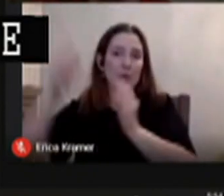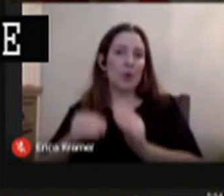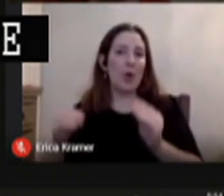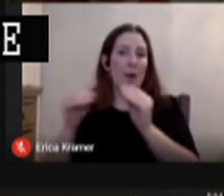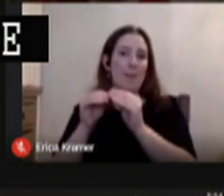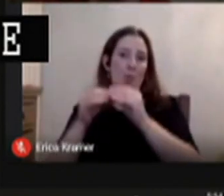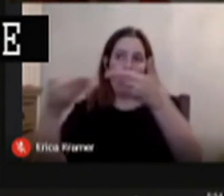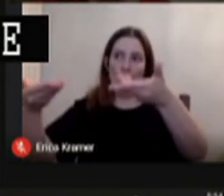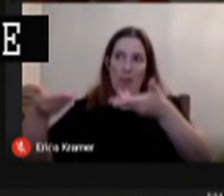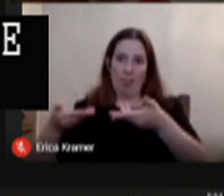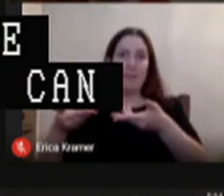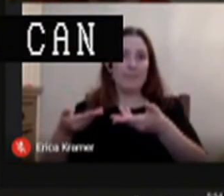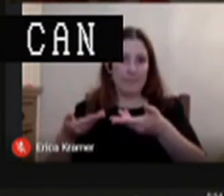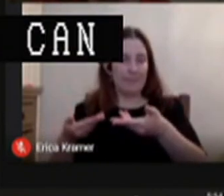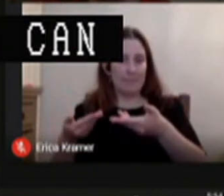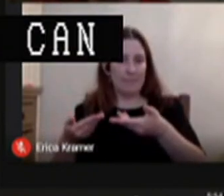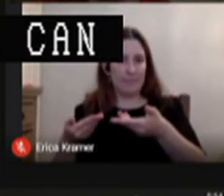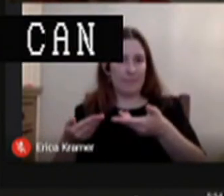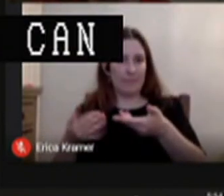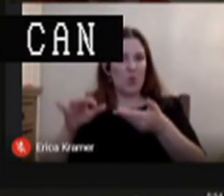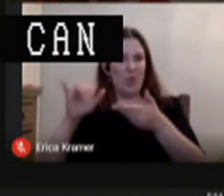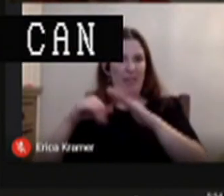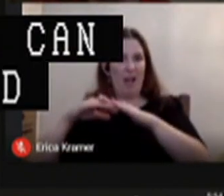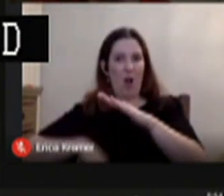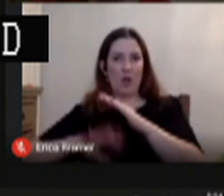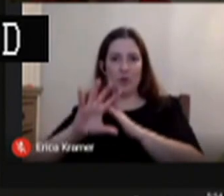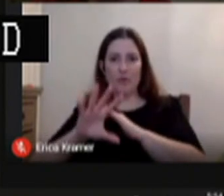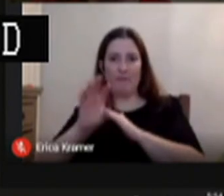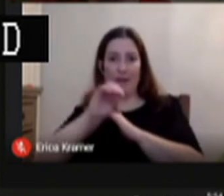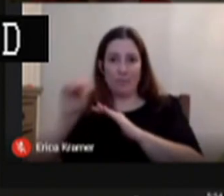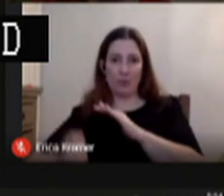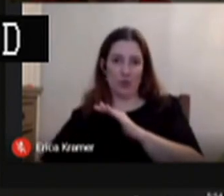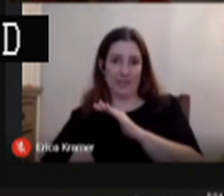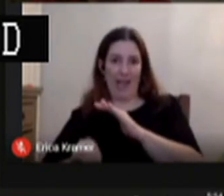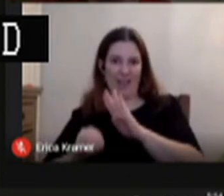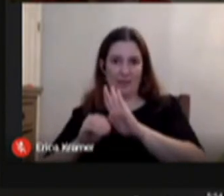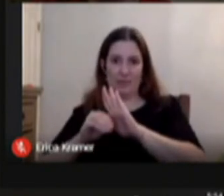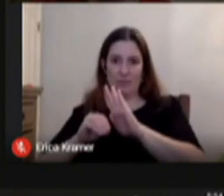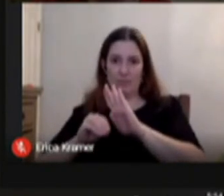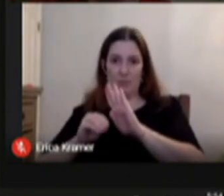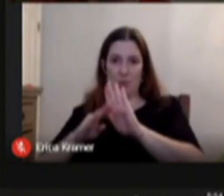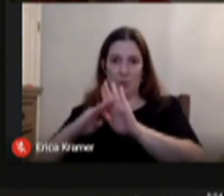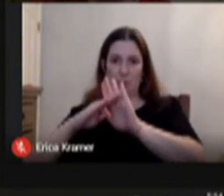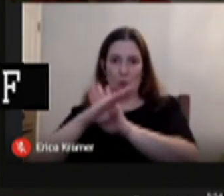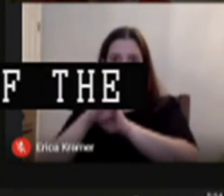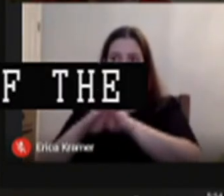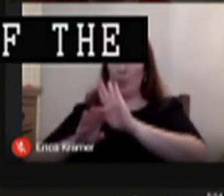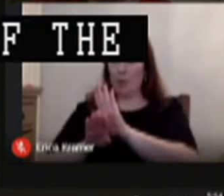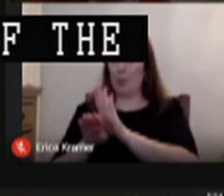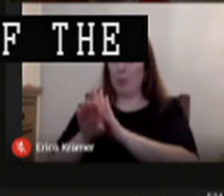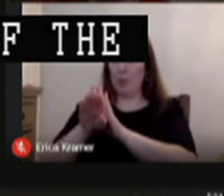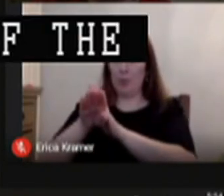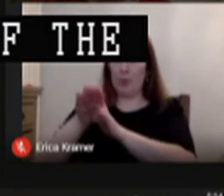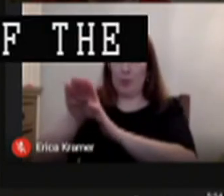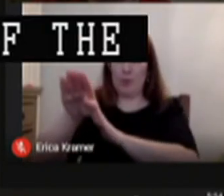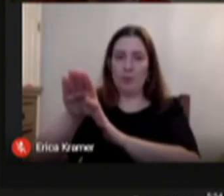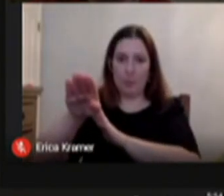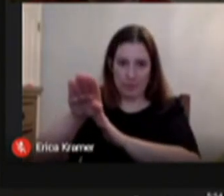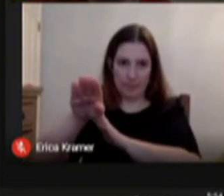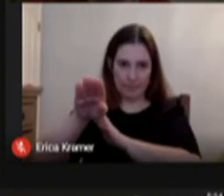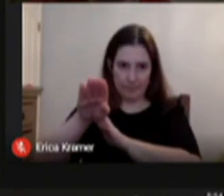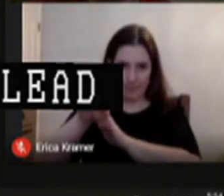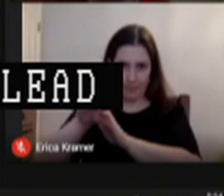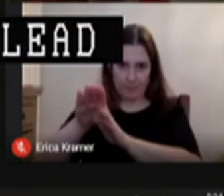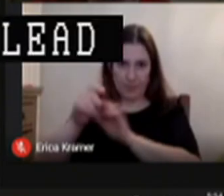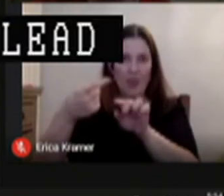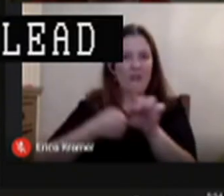than 5% sloped walkway that we call the Hanover Promenade because it aligns with the old Hanover Street, coming right up and leading you into the main part